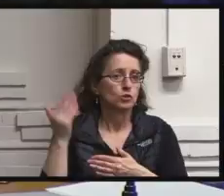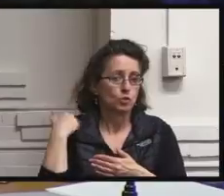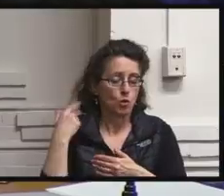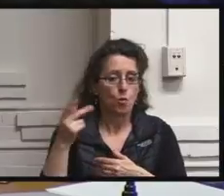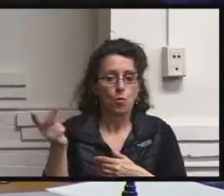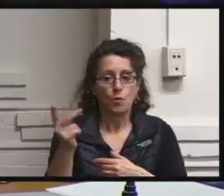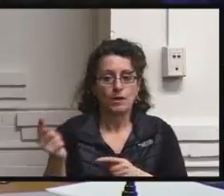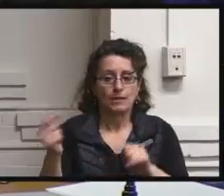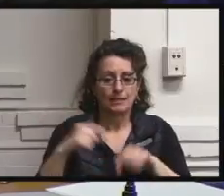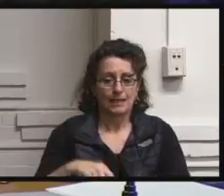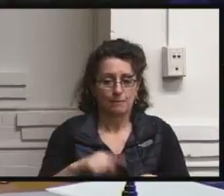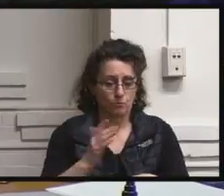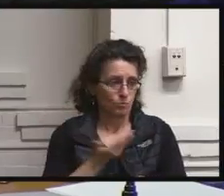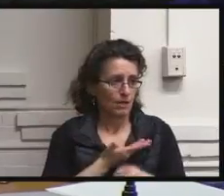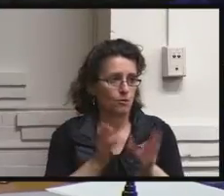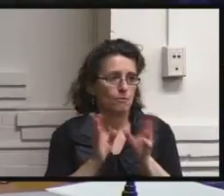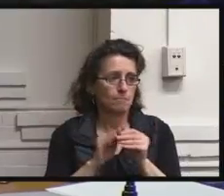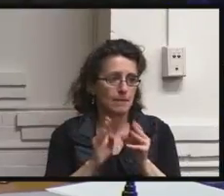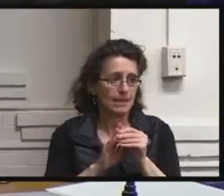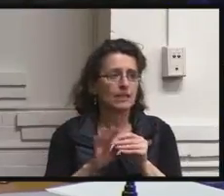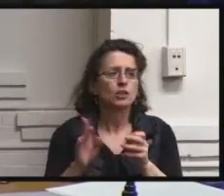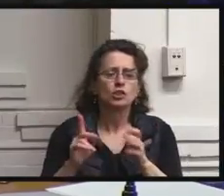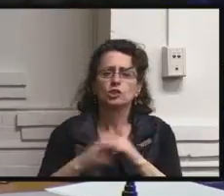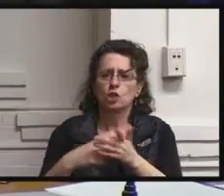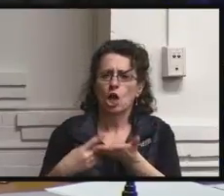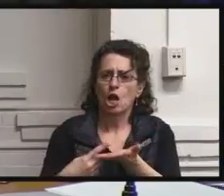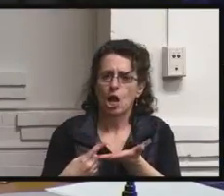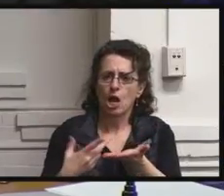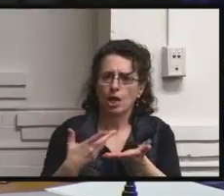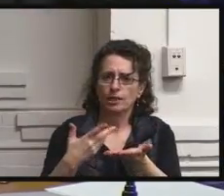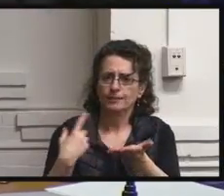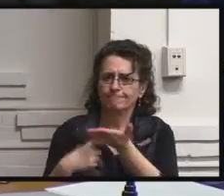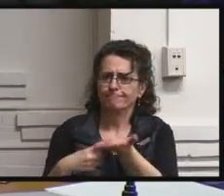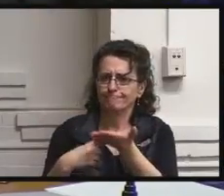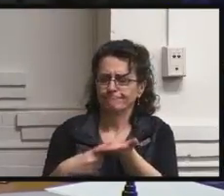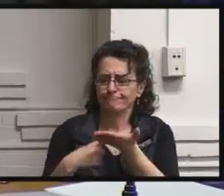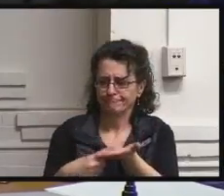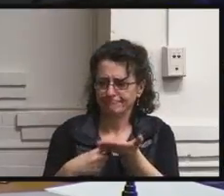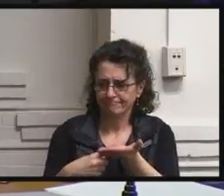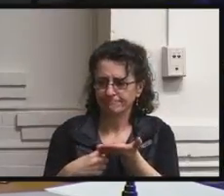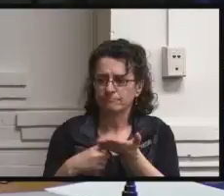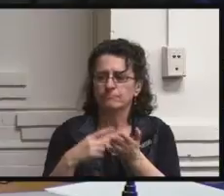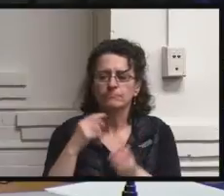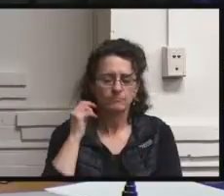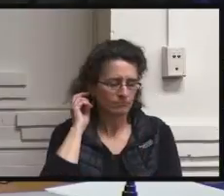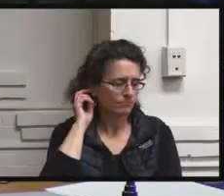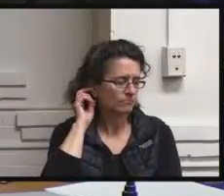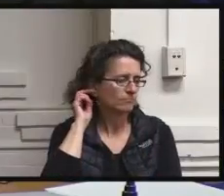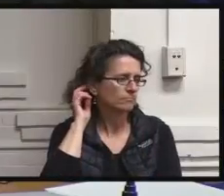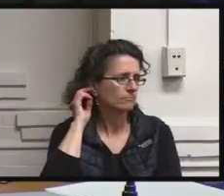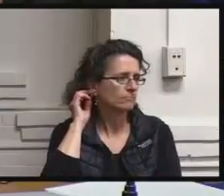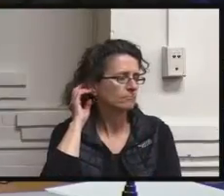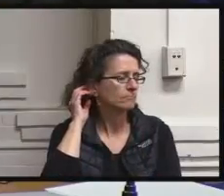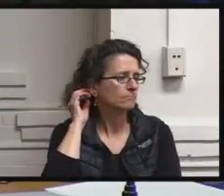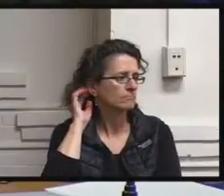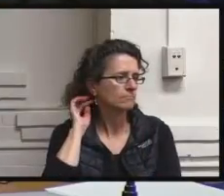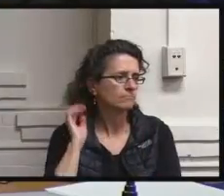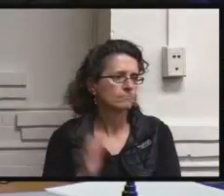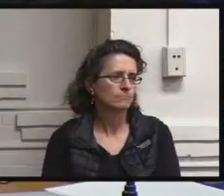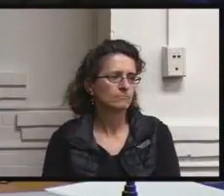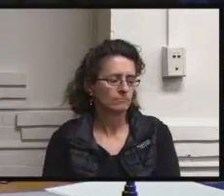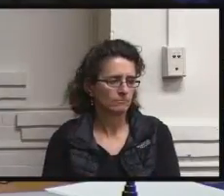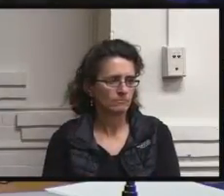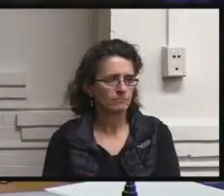several different settings was that with really quite limited additional input at this point from